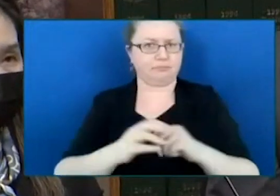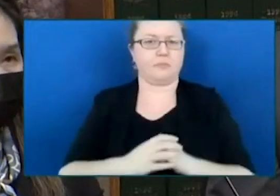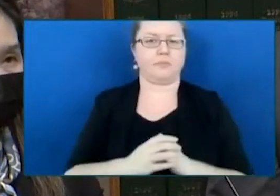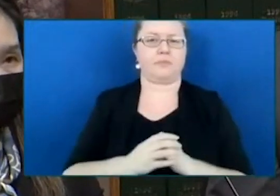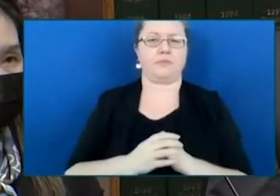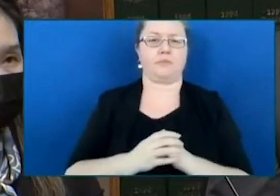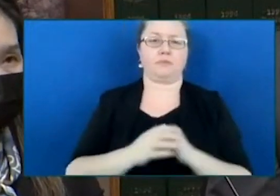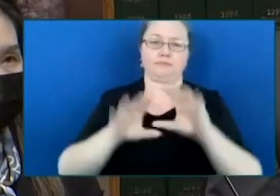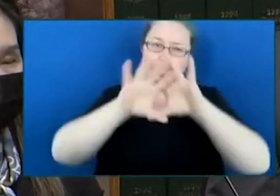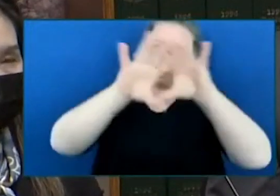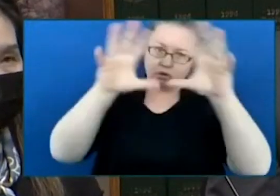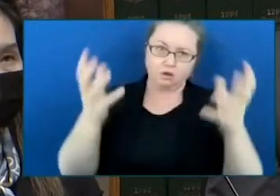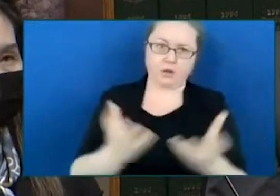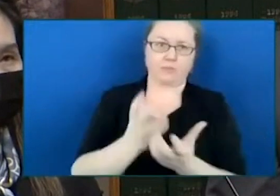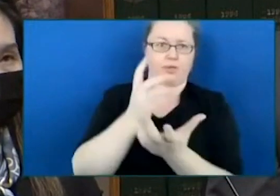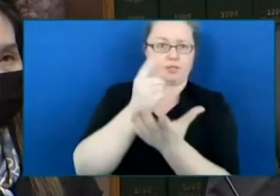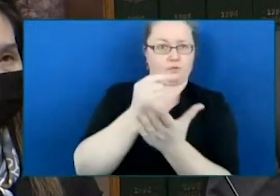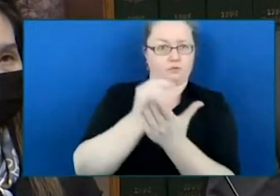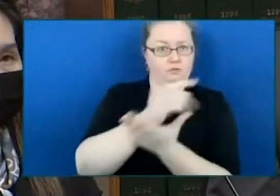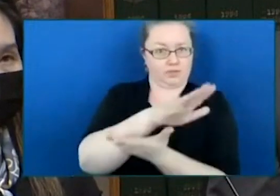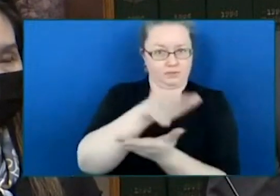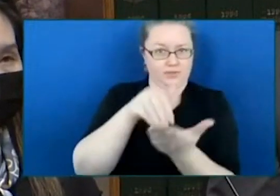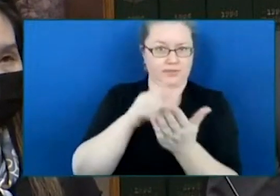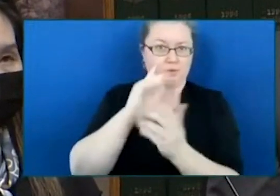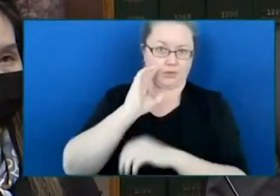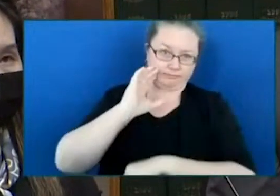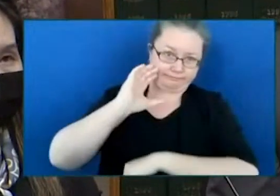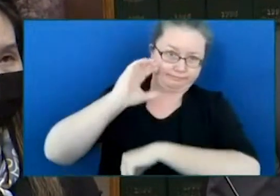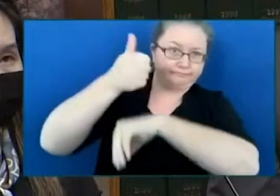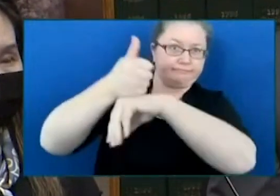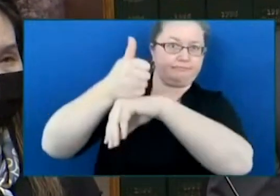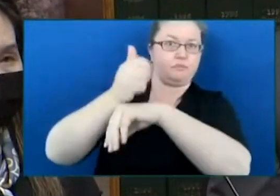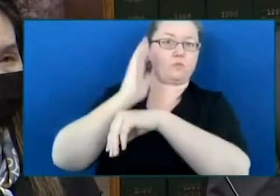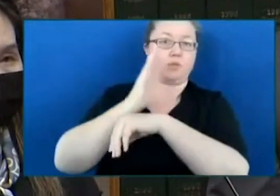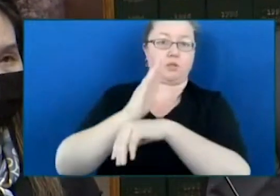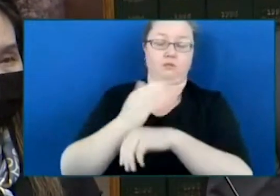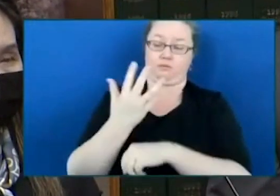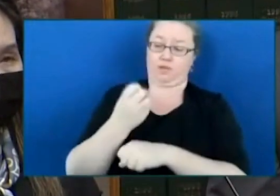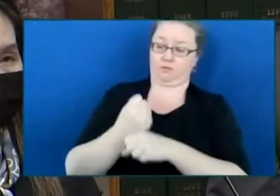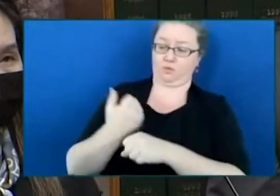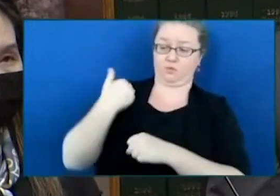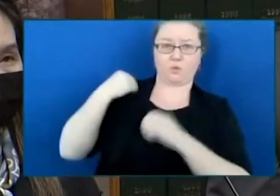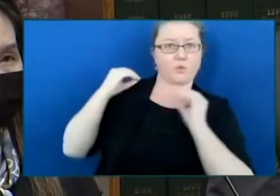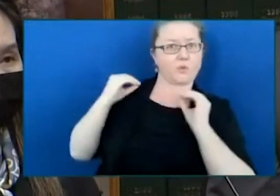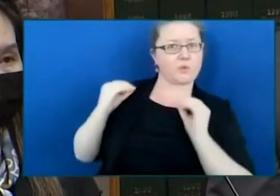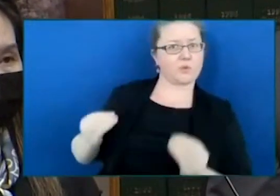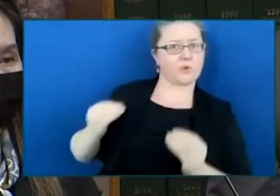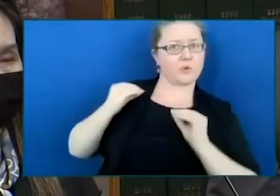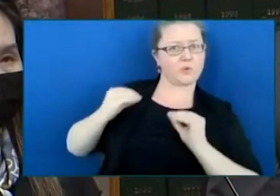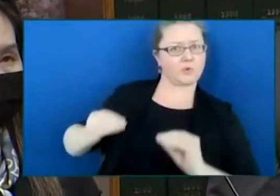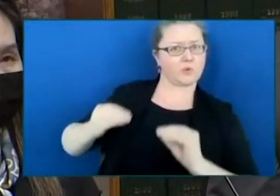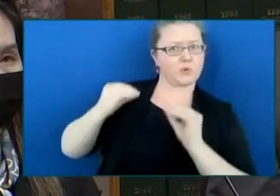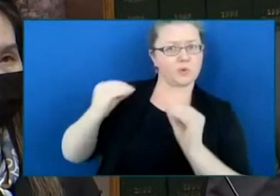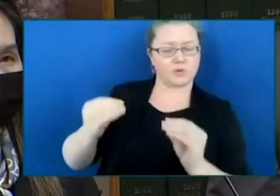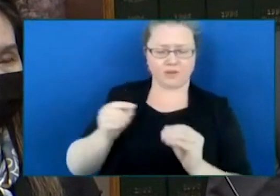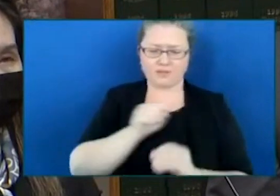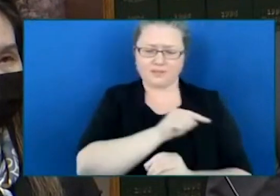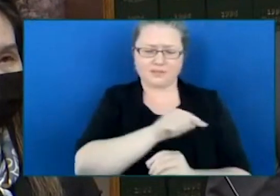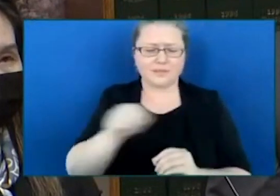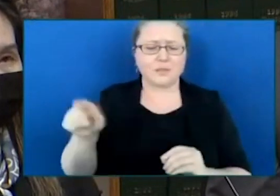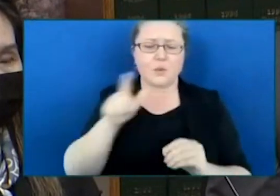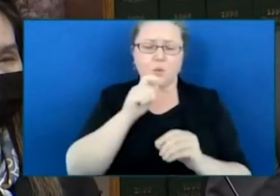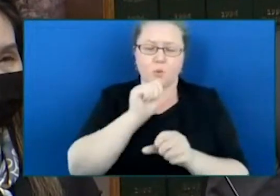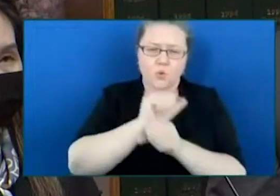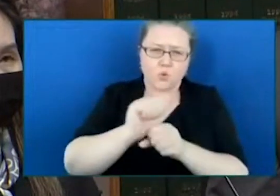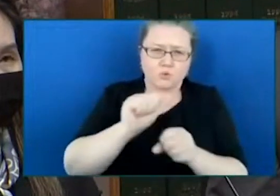built. 5 years ago, Mr. Speaker, one simply did not exist. Despite heroic efforts from those working on and working in